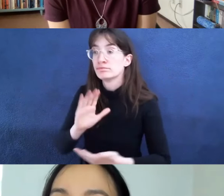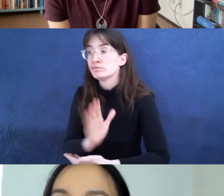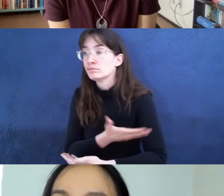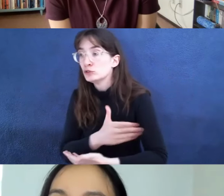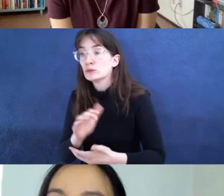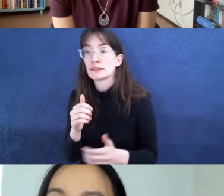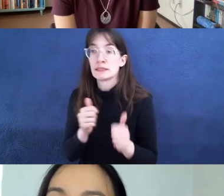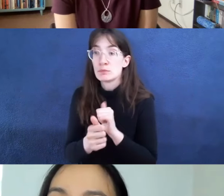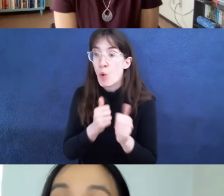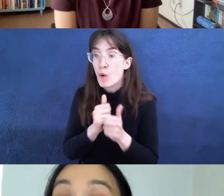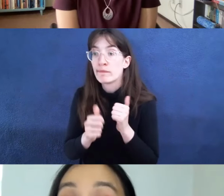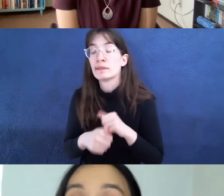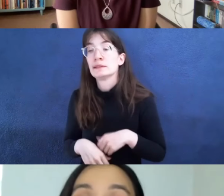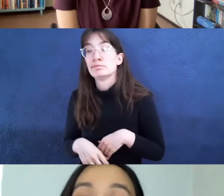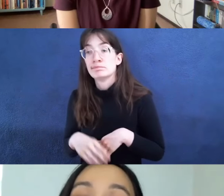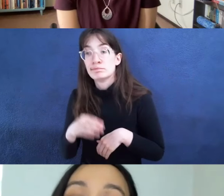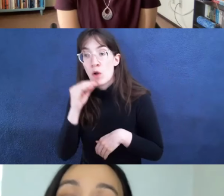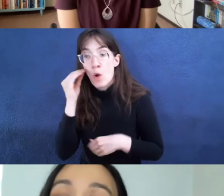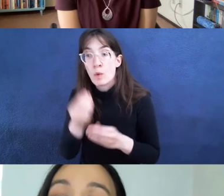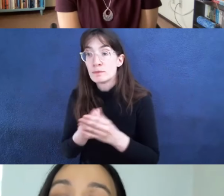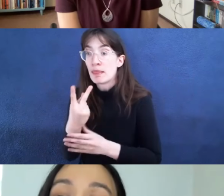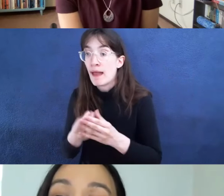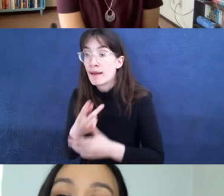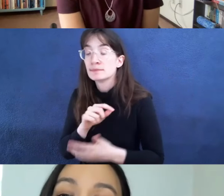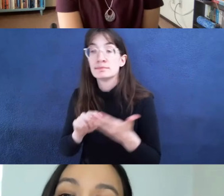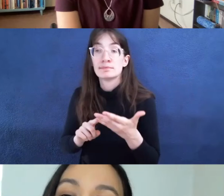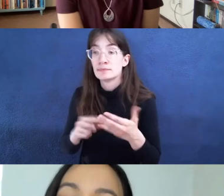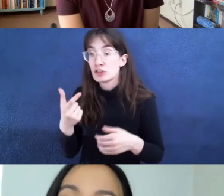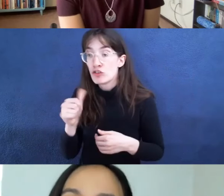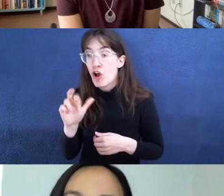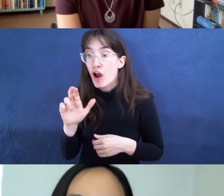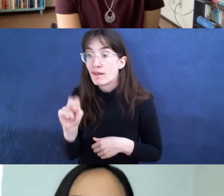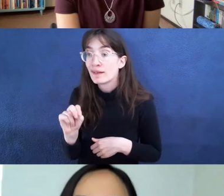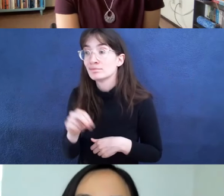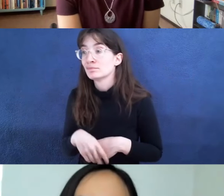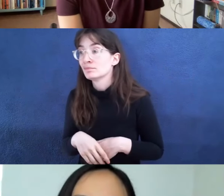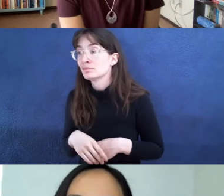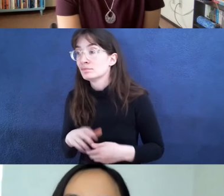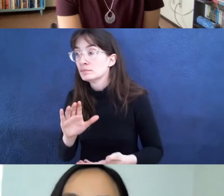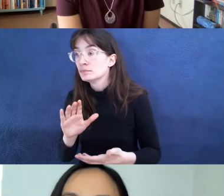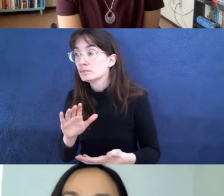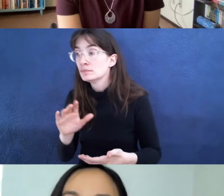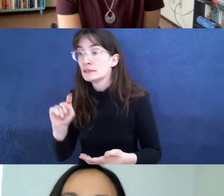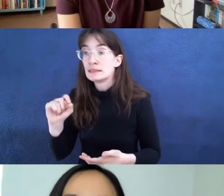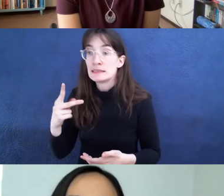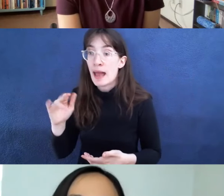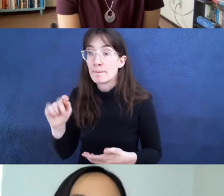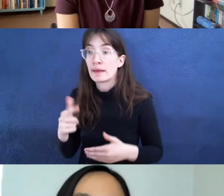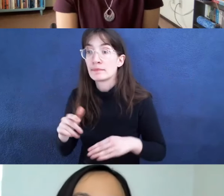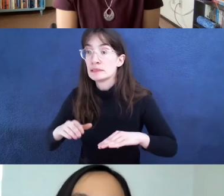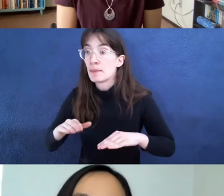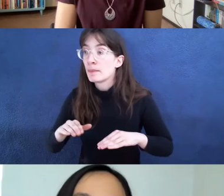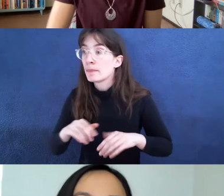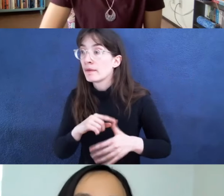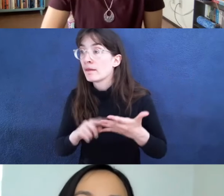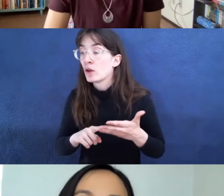Oh, houseplants, gardens, tapping. Yes. Going for a walk. Well, I guess I